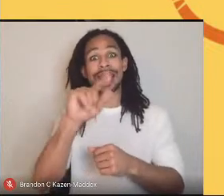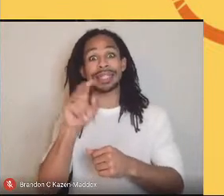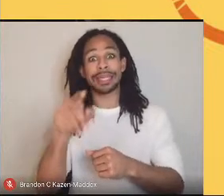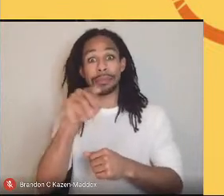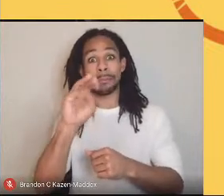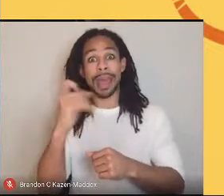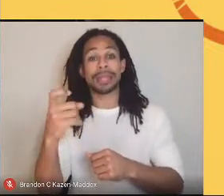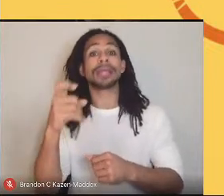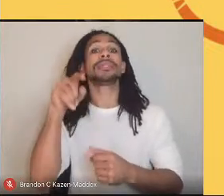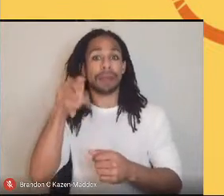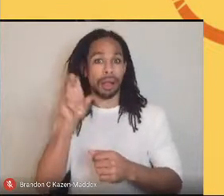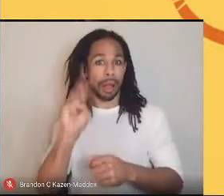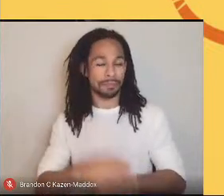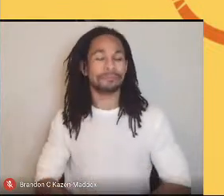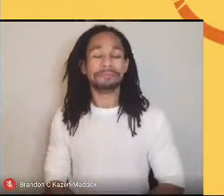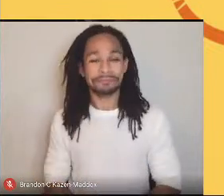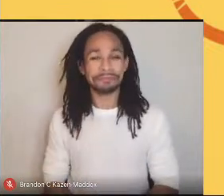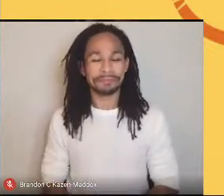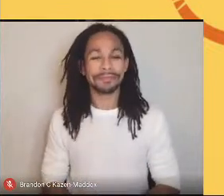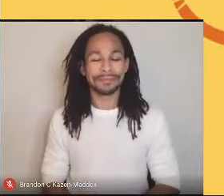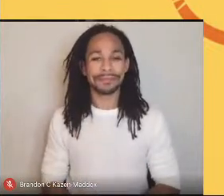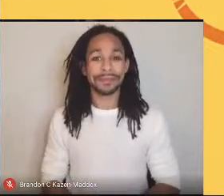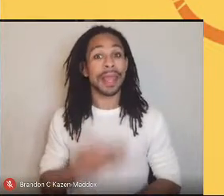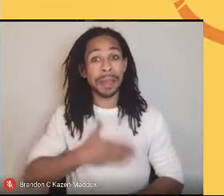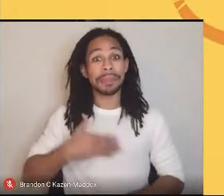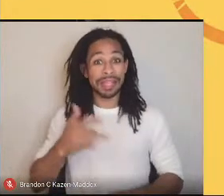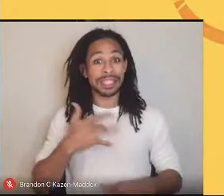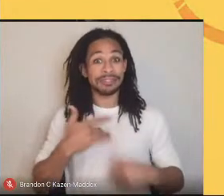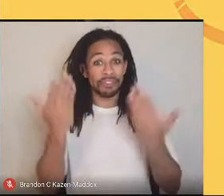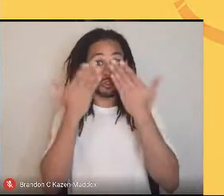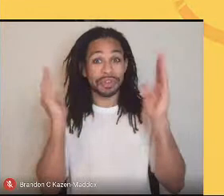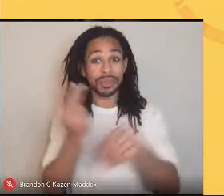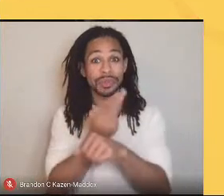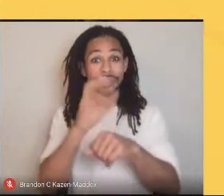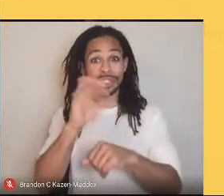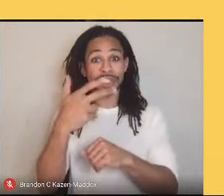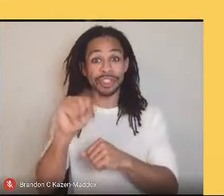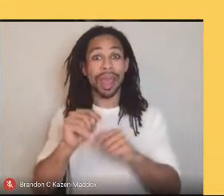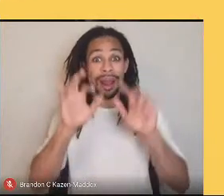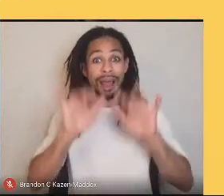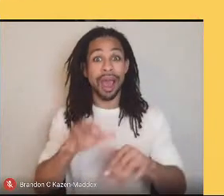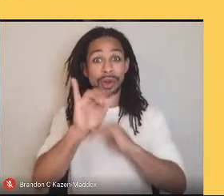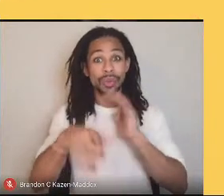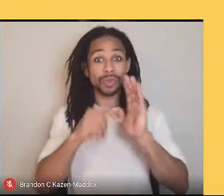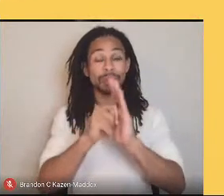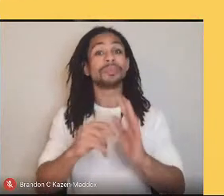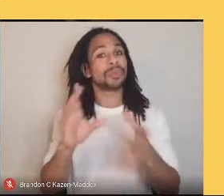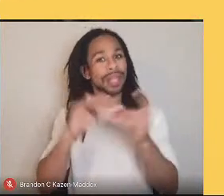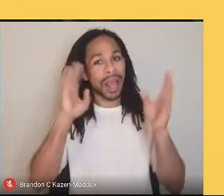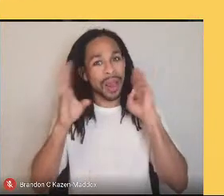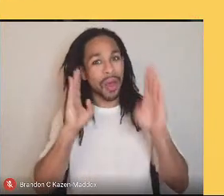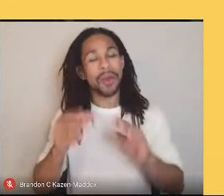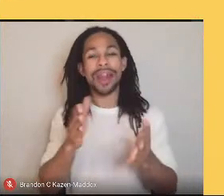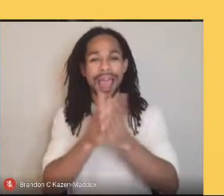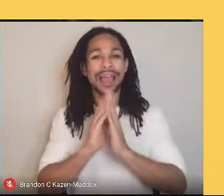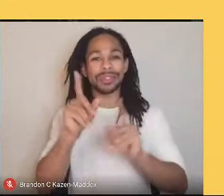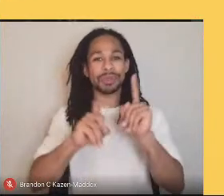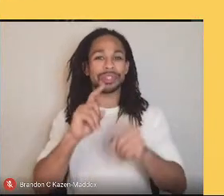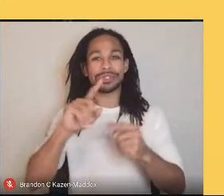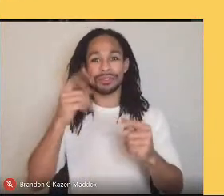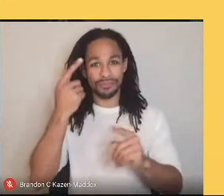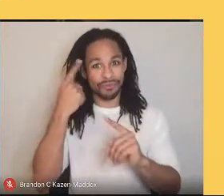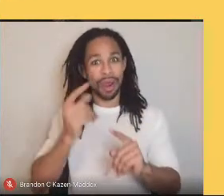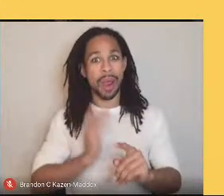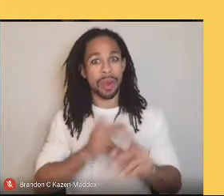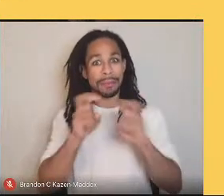brandonkazen-maddox.com. Please feel free to use the chat feature here on YouTube to say hello and ask a question of our panelists today. I'll be keeping